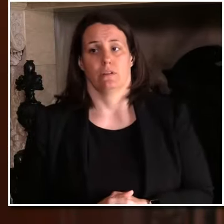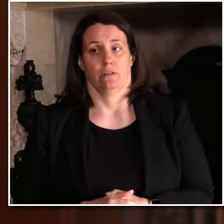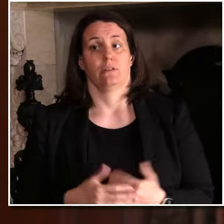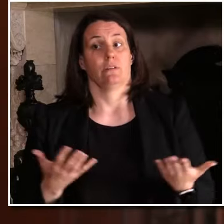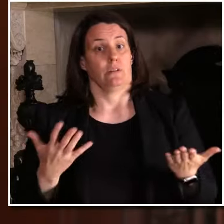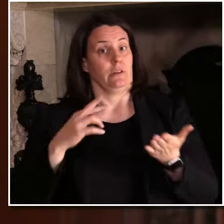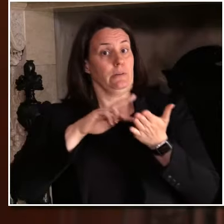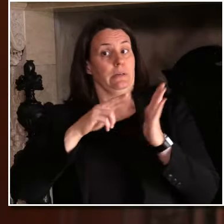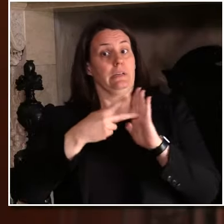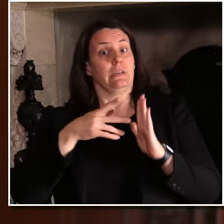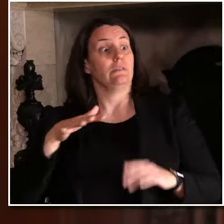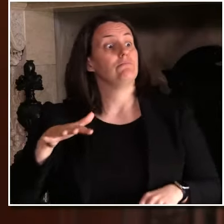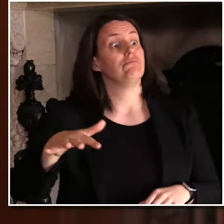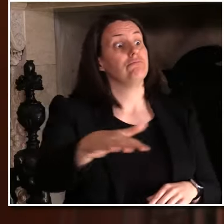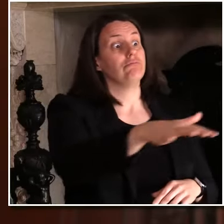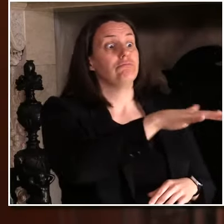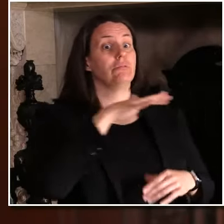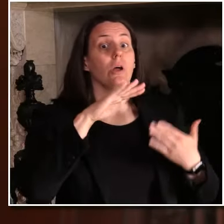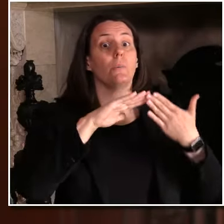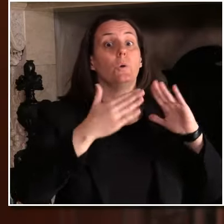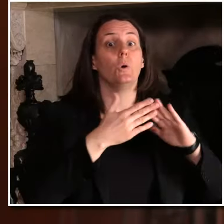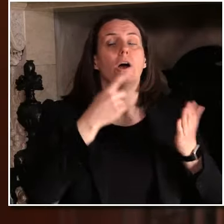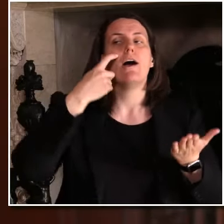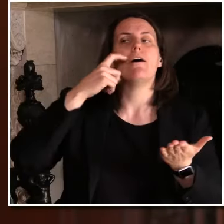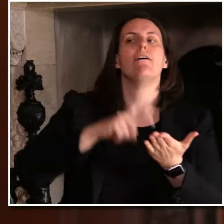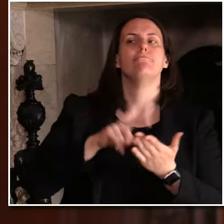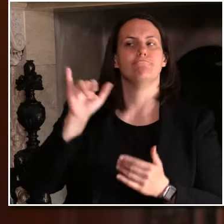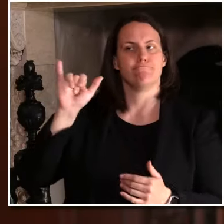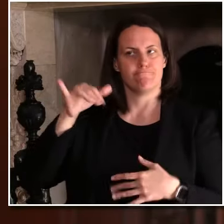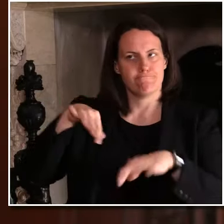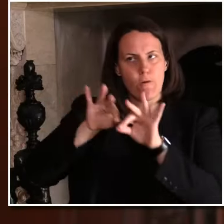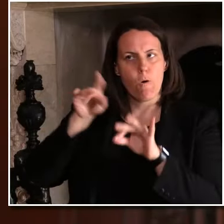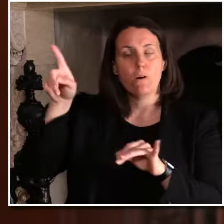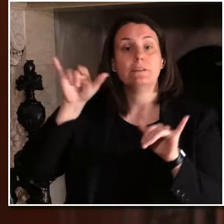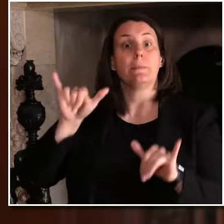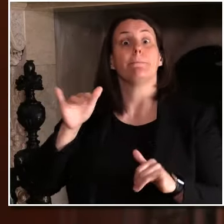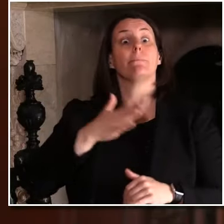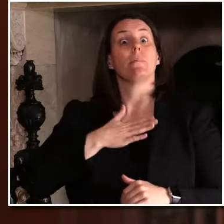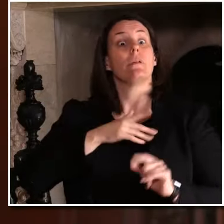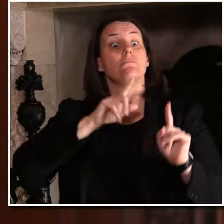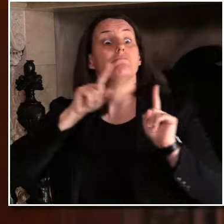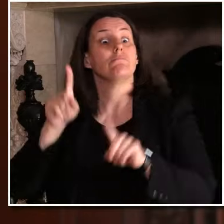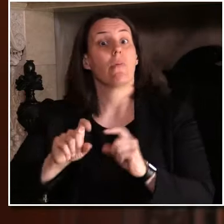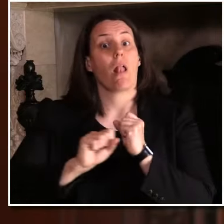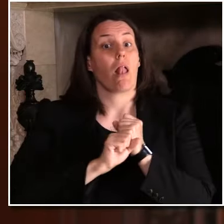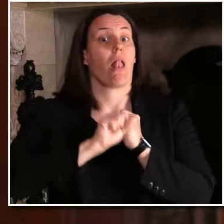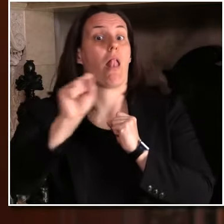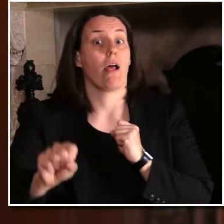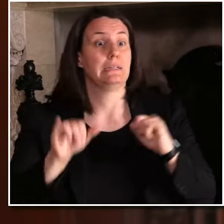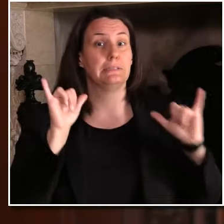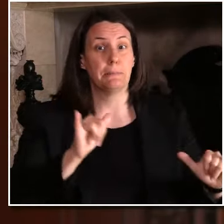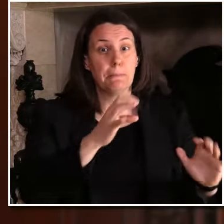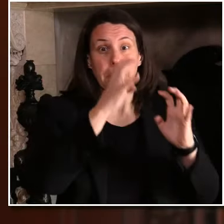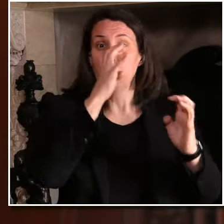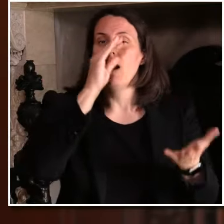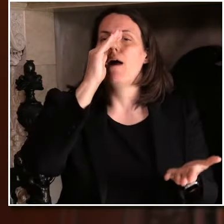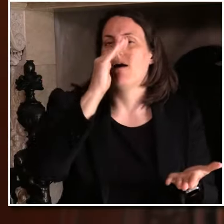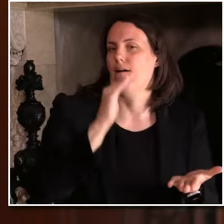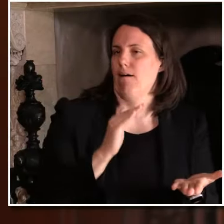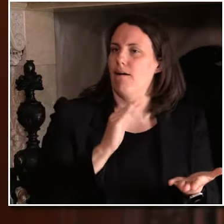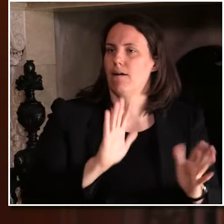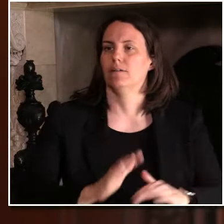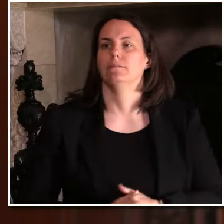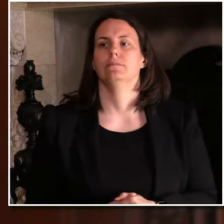across our country. Under our new order, you still can go out and take a walk, go for a bike ride, or walk the dogs. It's